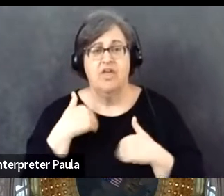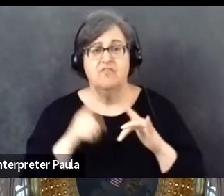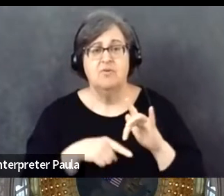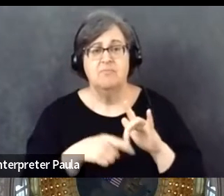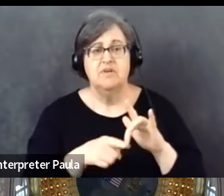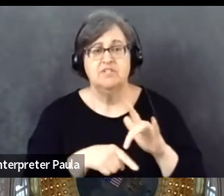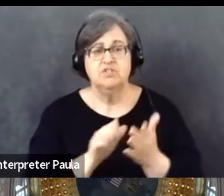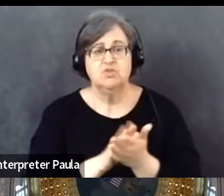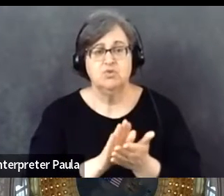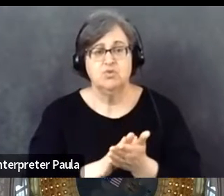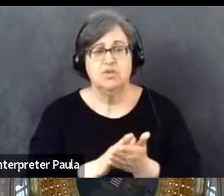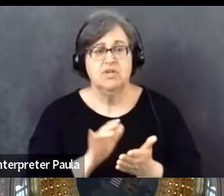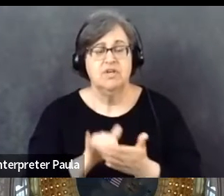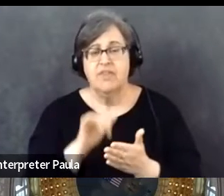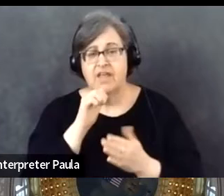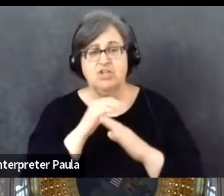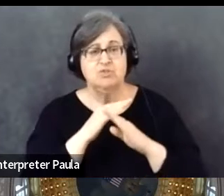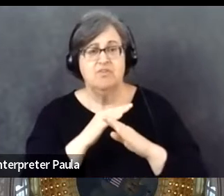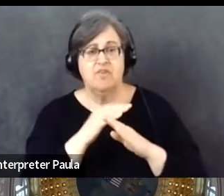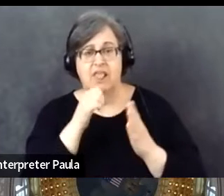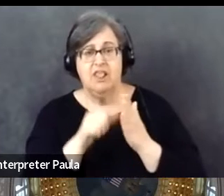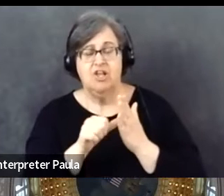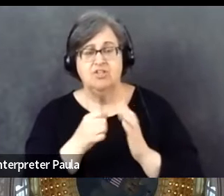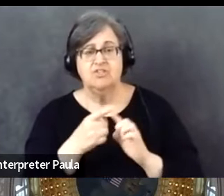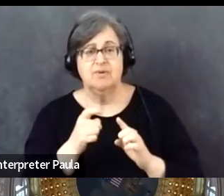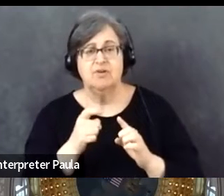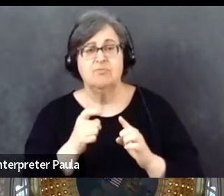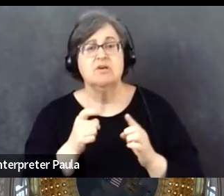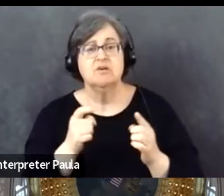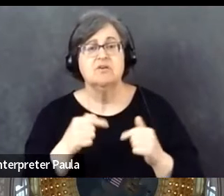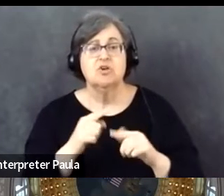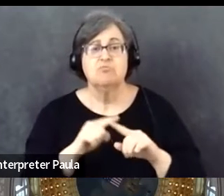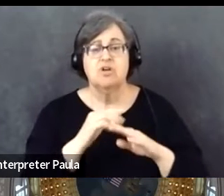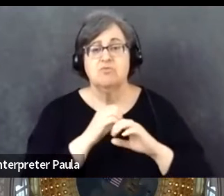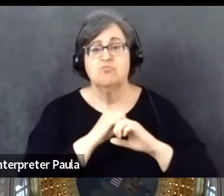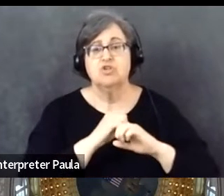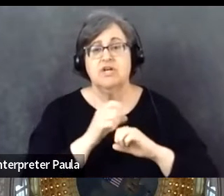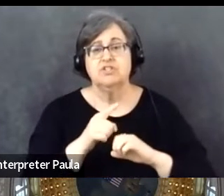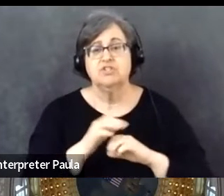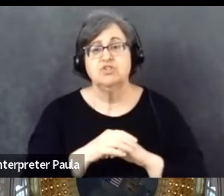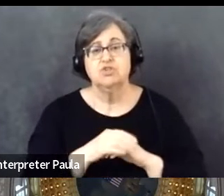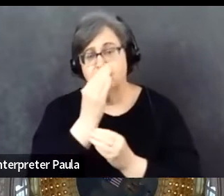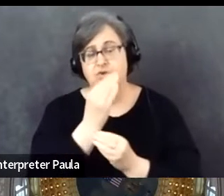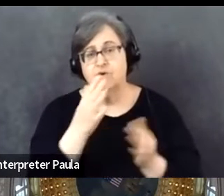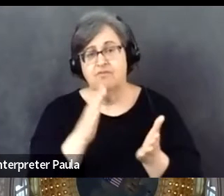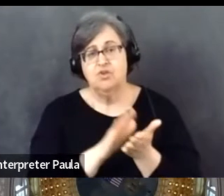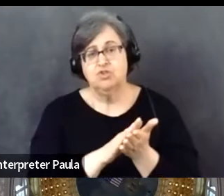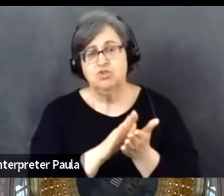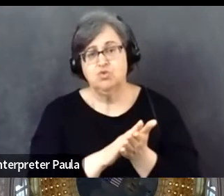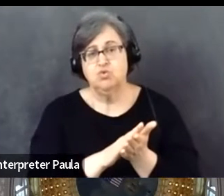And again, that doesn't prevent the letters from coming, but it protects you because you've informed school